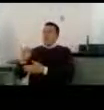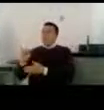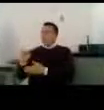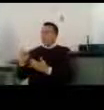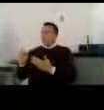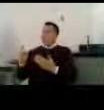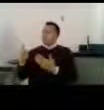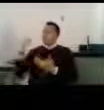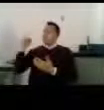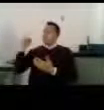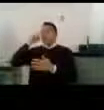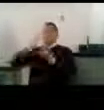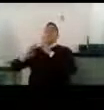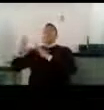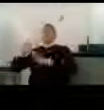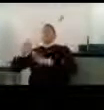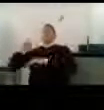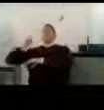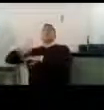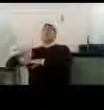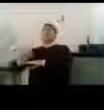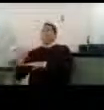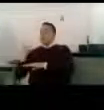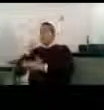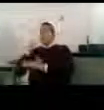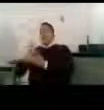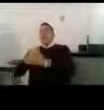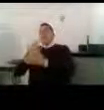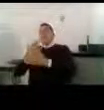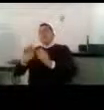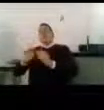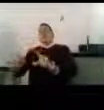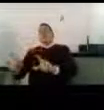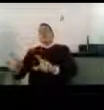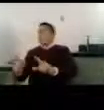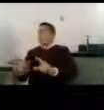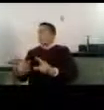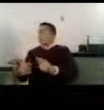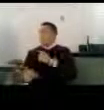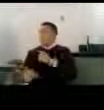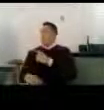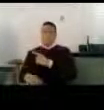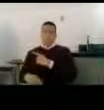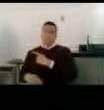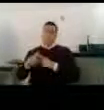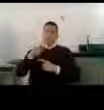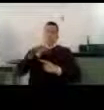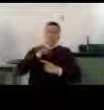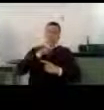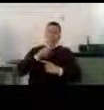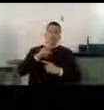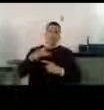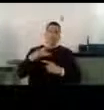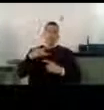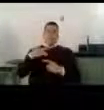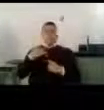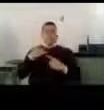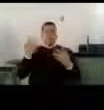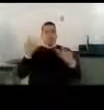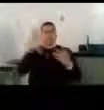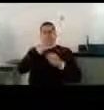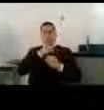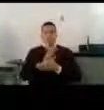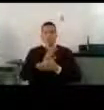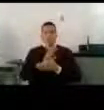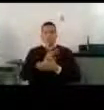even be in existence today? Well, thank you, Gabby. First of all, I think it's a beautiful film. I don't know